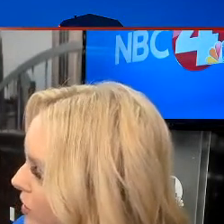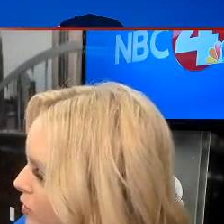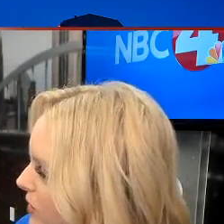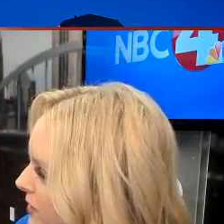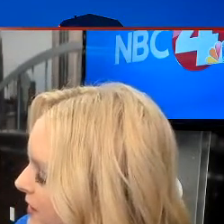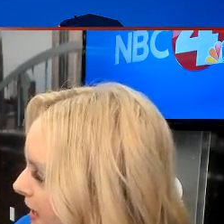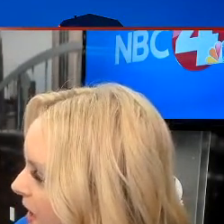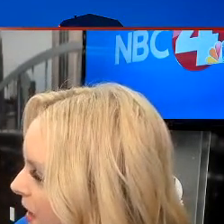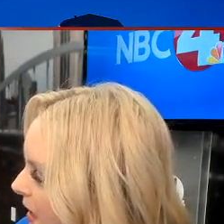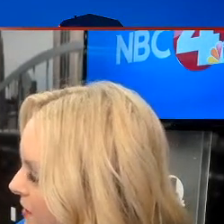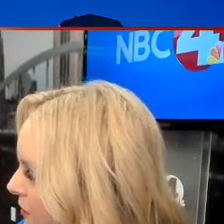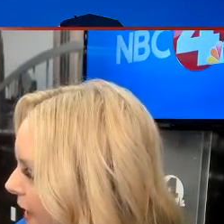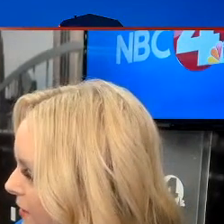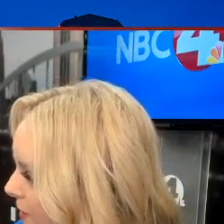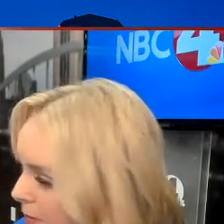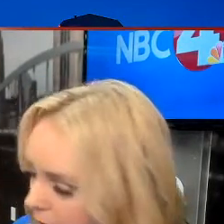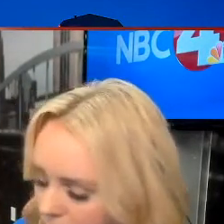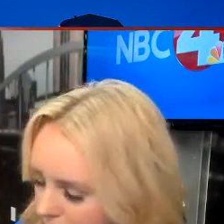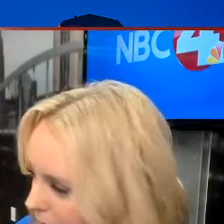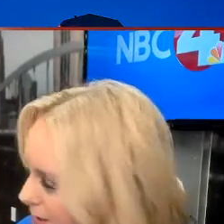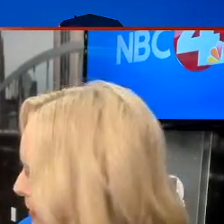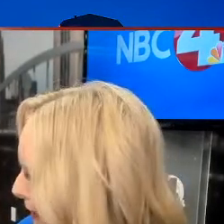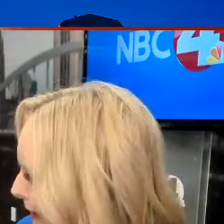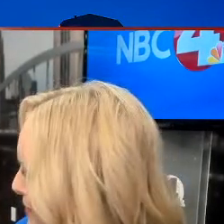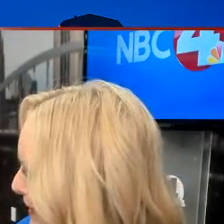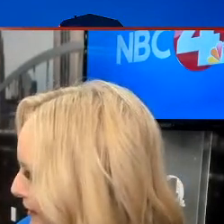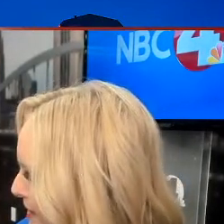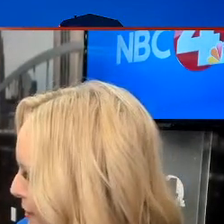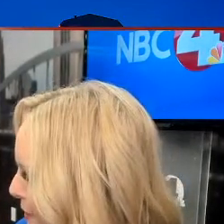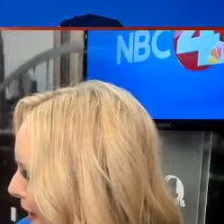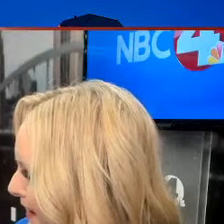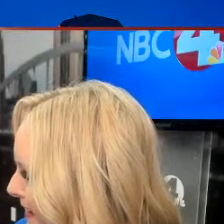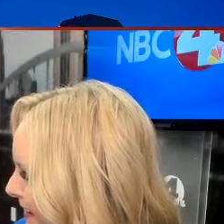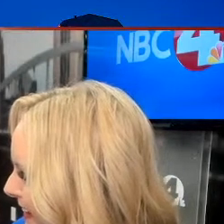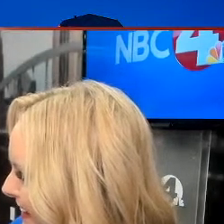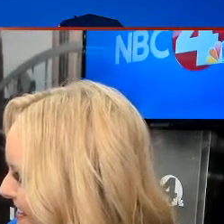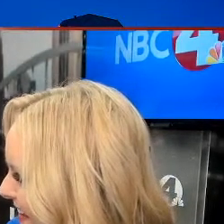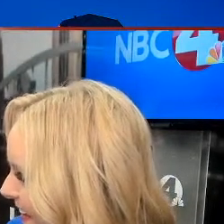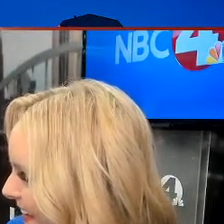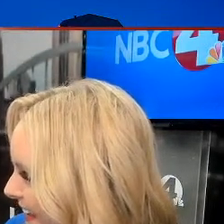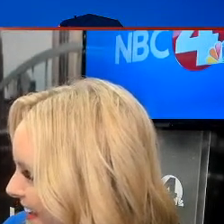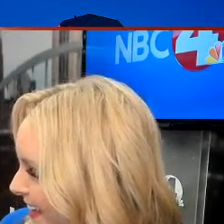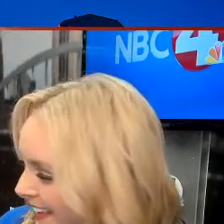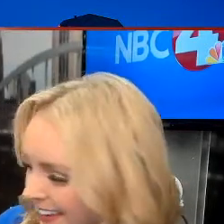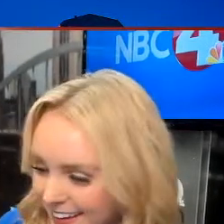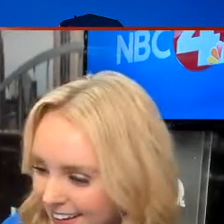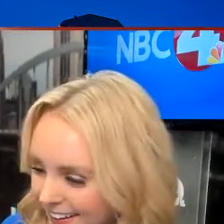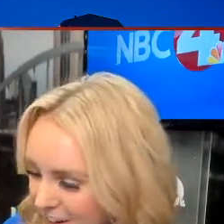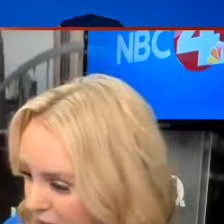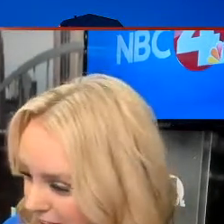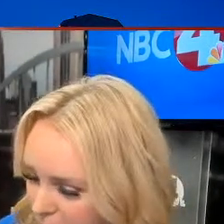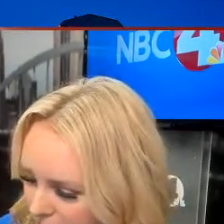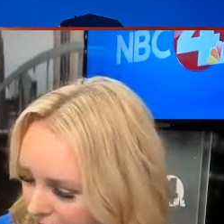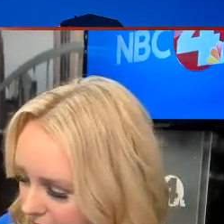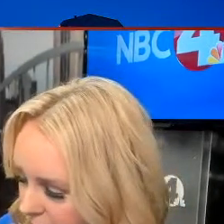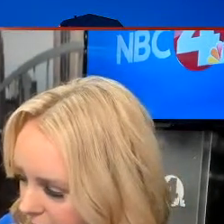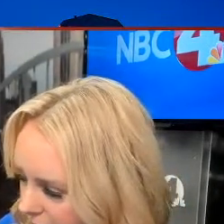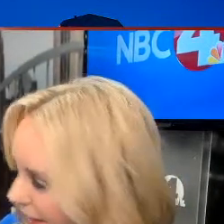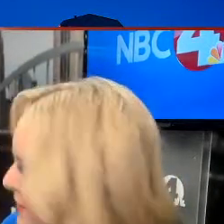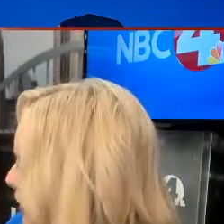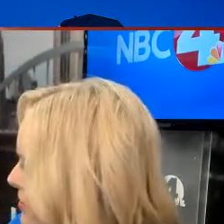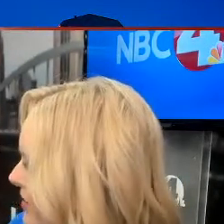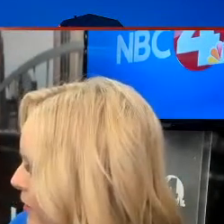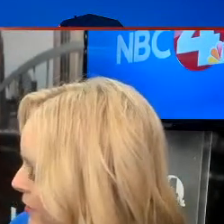because we were towards the tail end of that at the beginning. Oh my gosh, I can't believe it's coming back around again. It's 6 months. I know, 6 months as